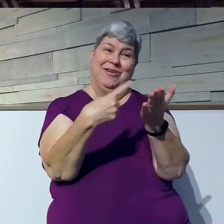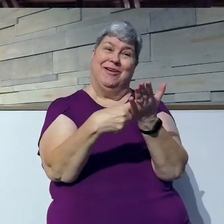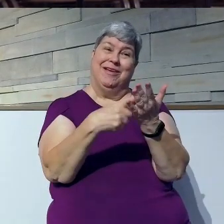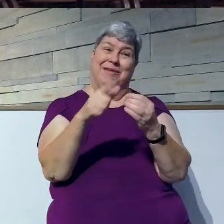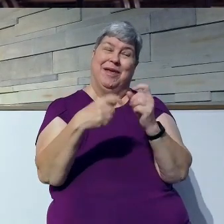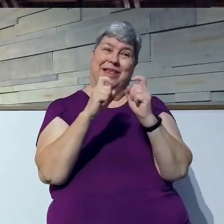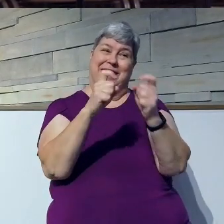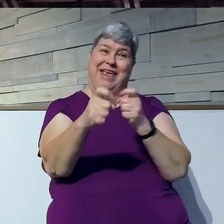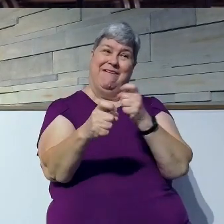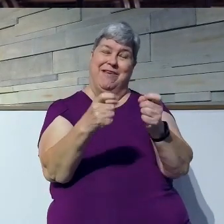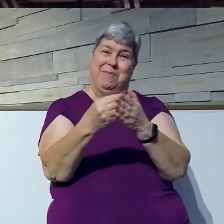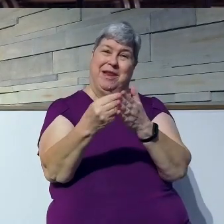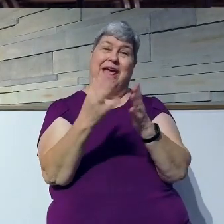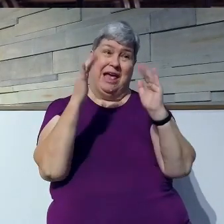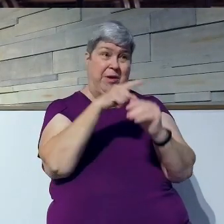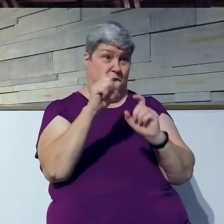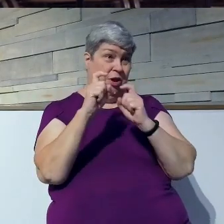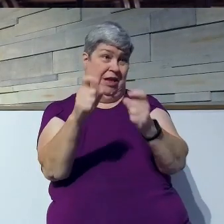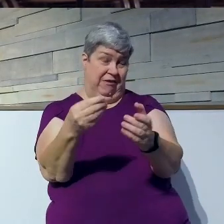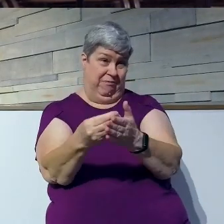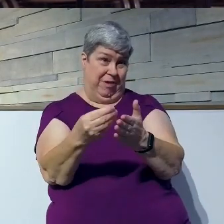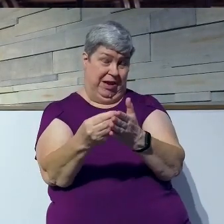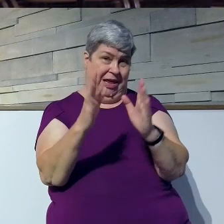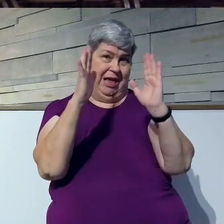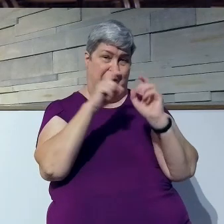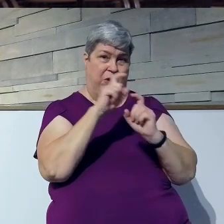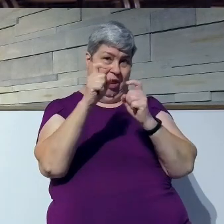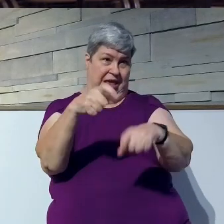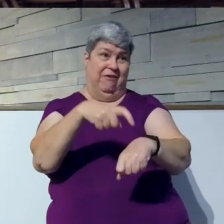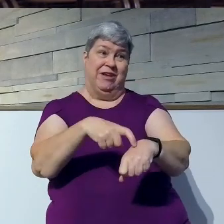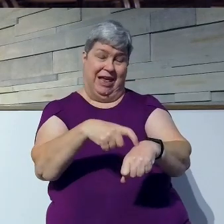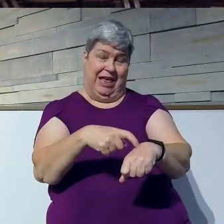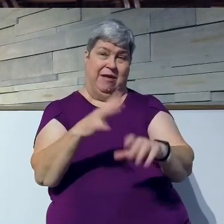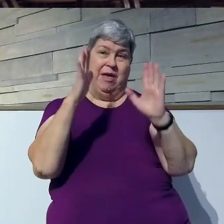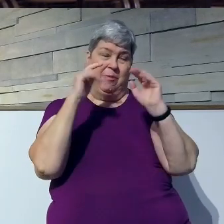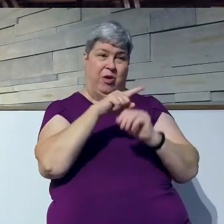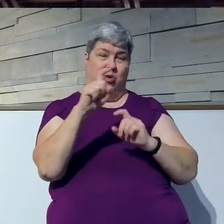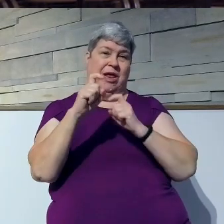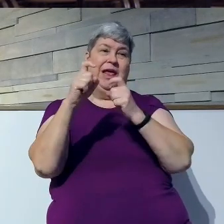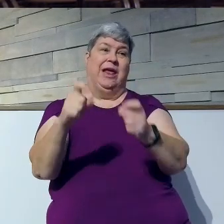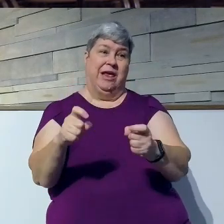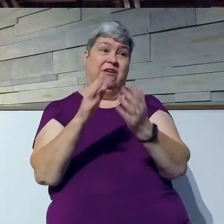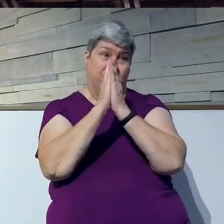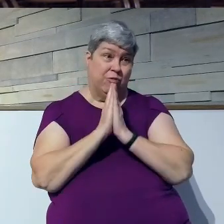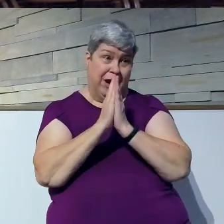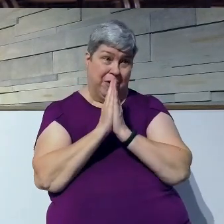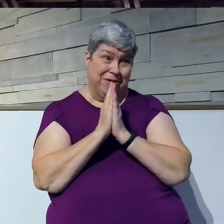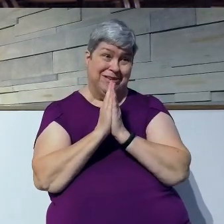giving. I expect you to give your money. I expect you to give your time. I expect you to give your